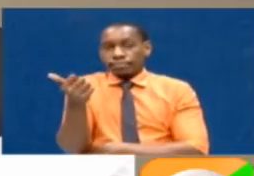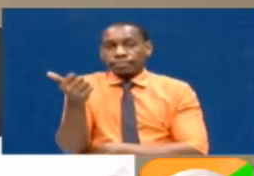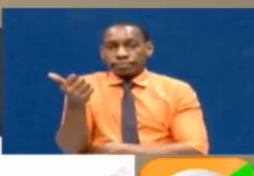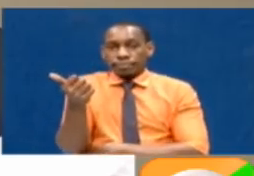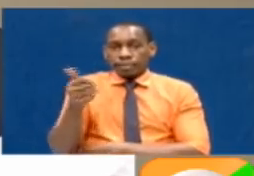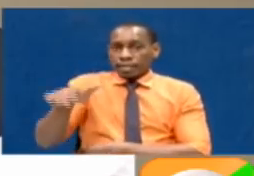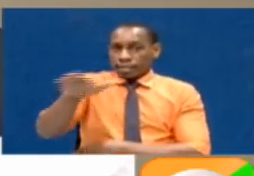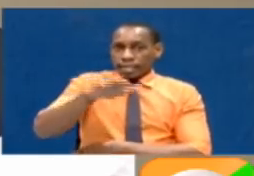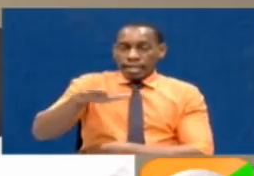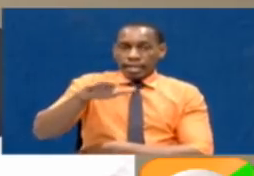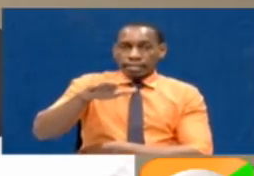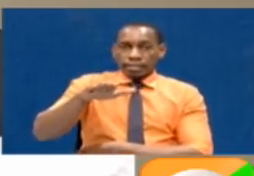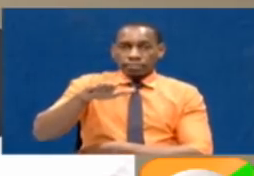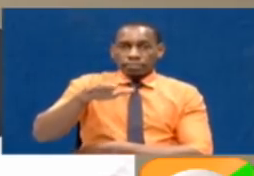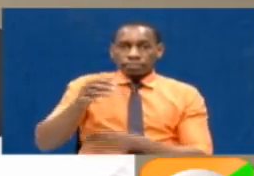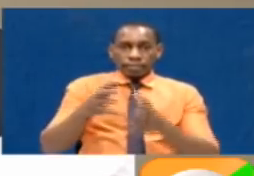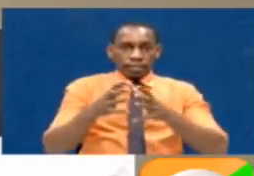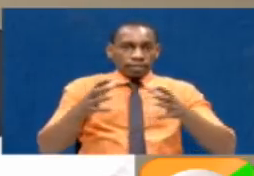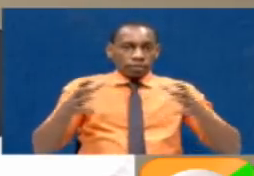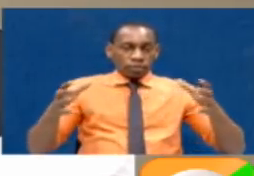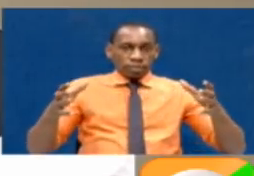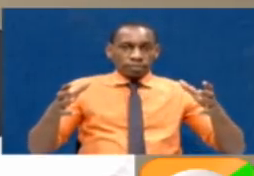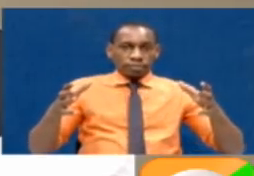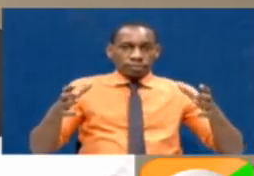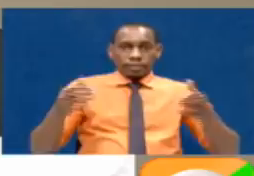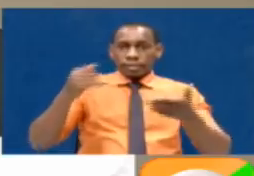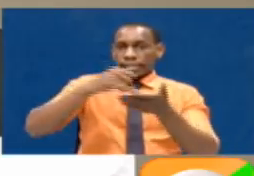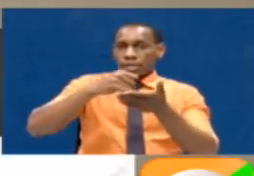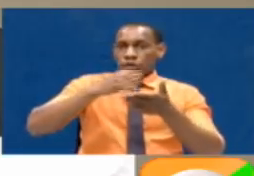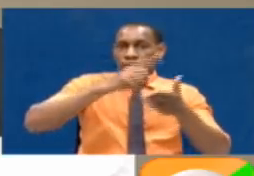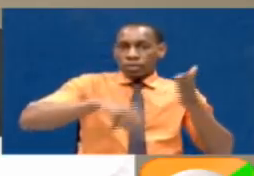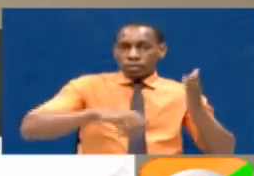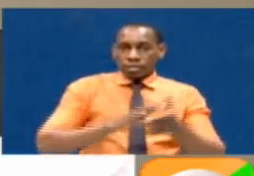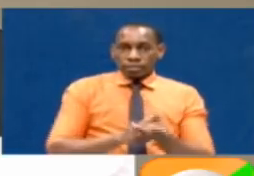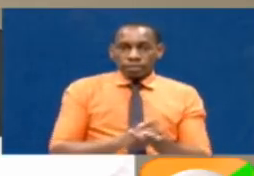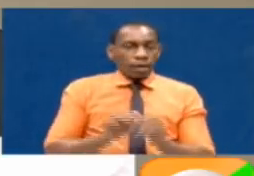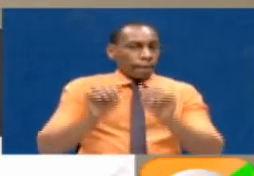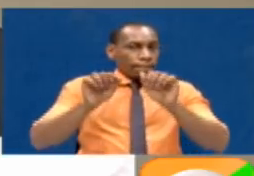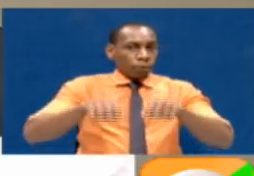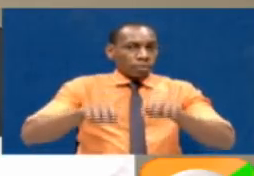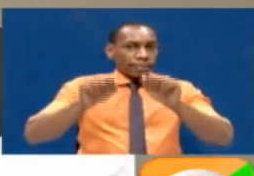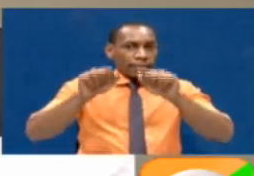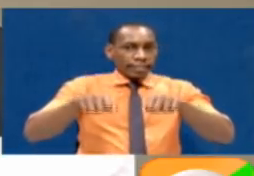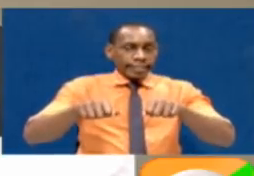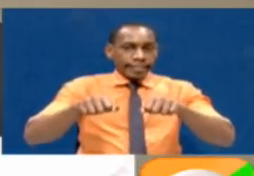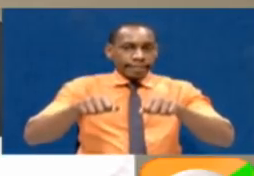other areas of growth, Victoria, including potential